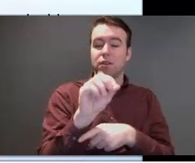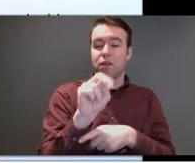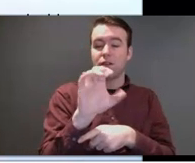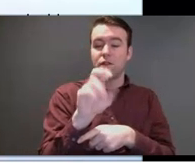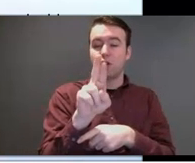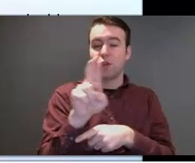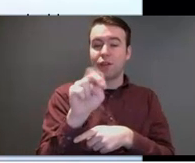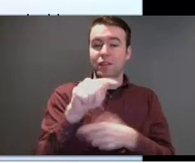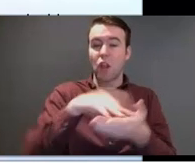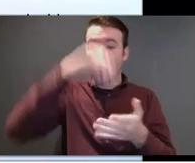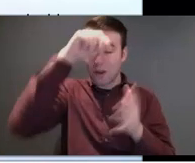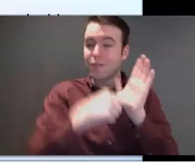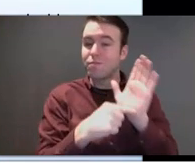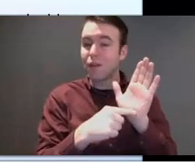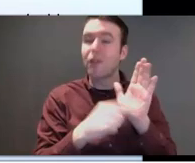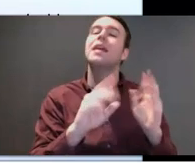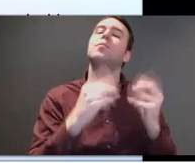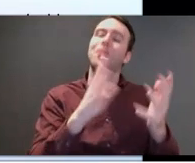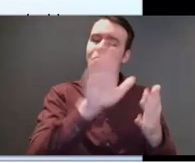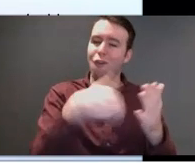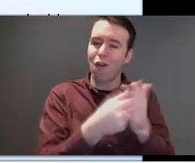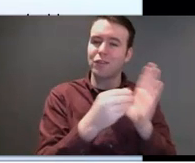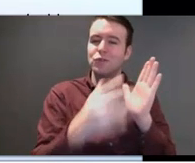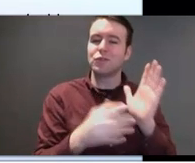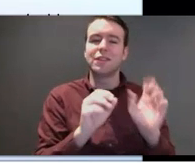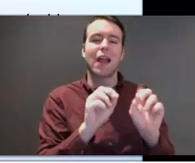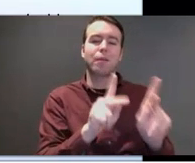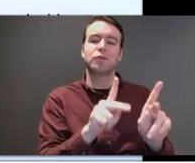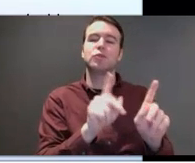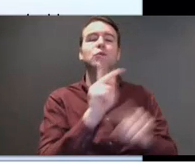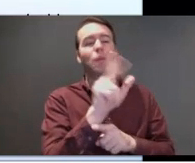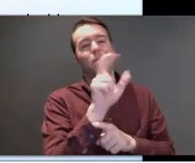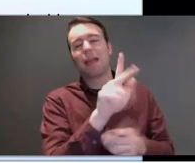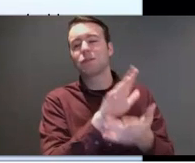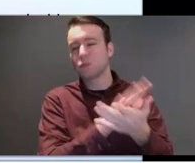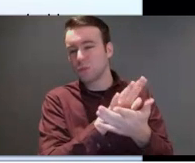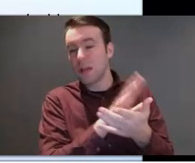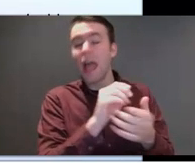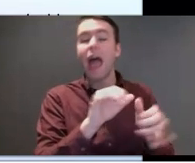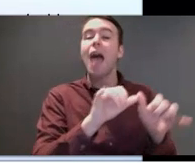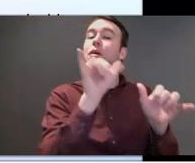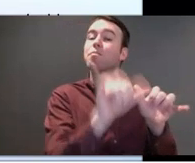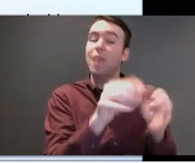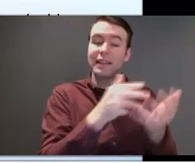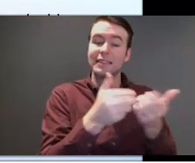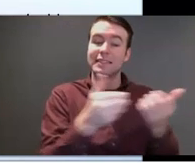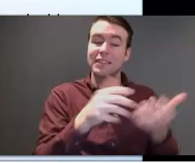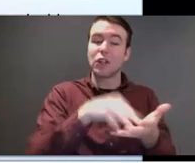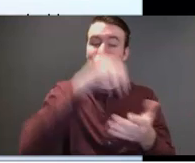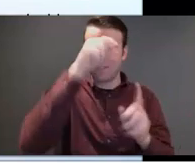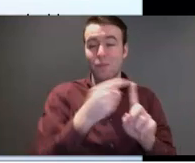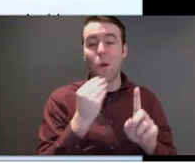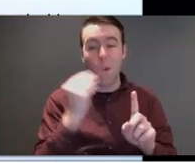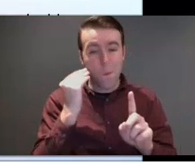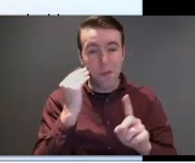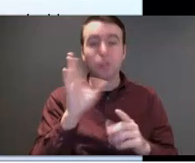model, it provides all students an opportunity to return to school and will remain in distance learning from home. So